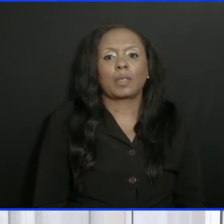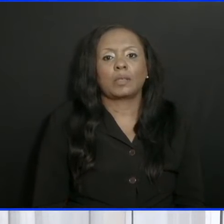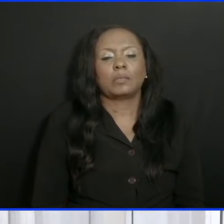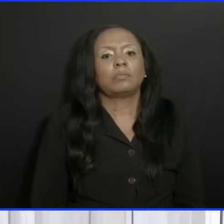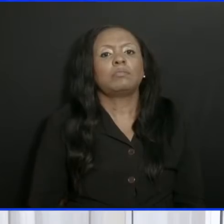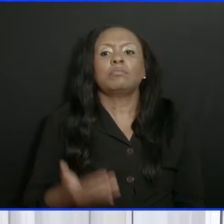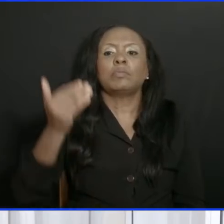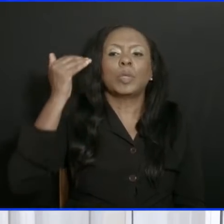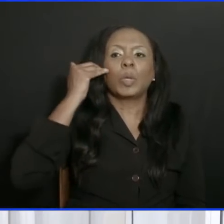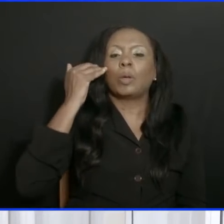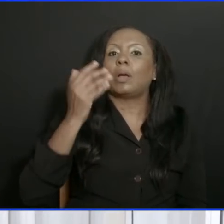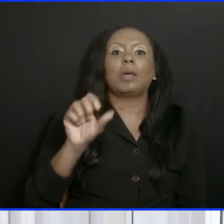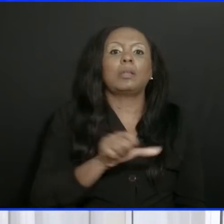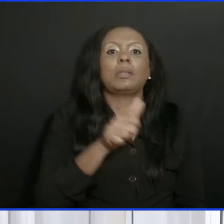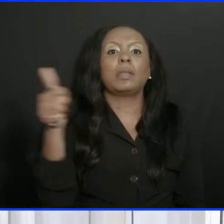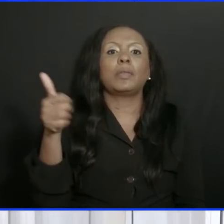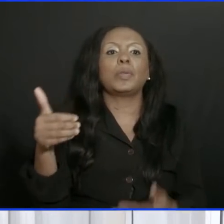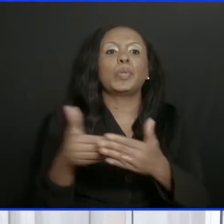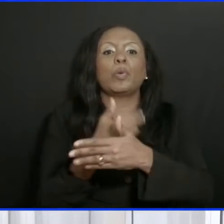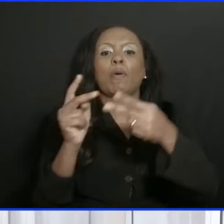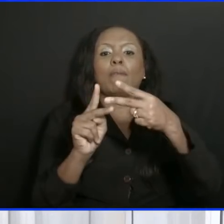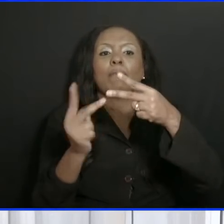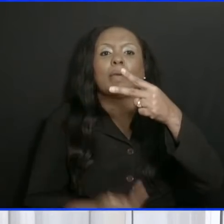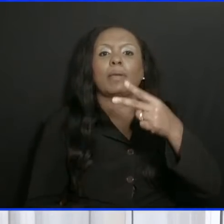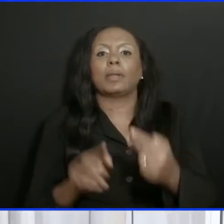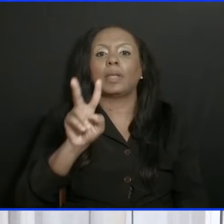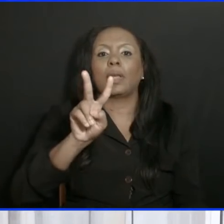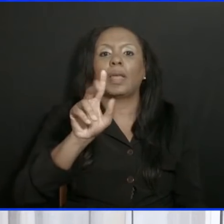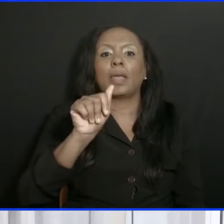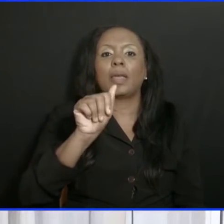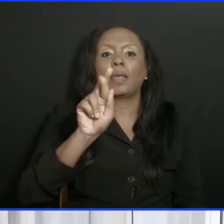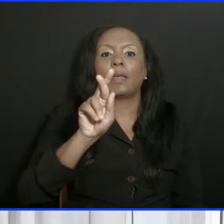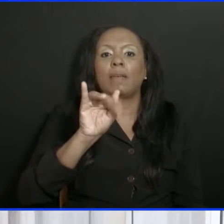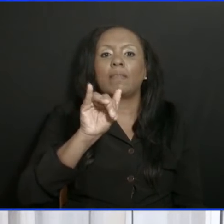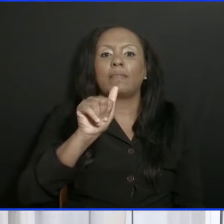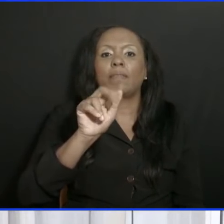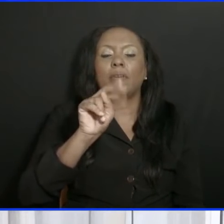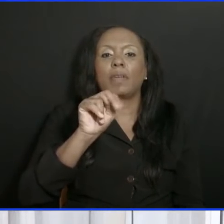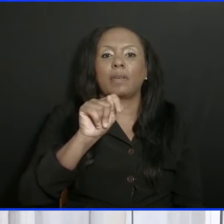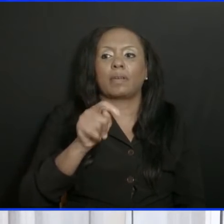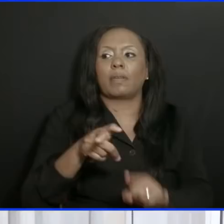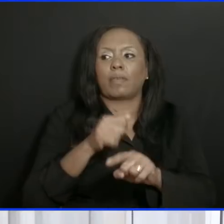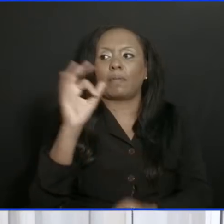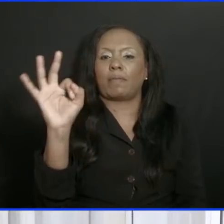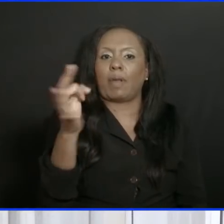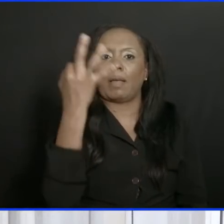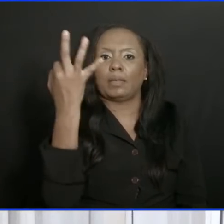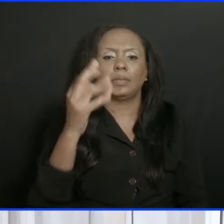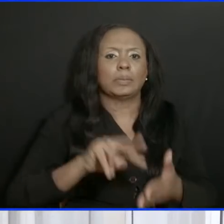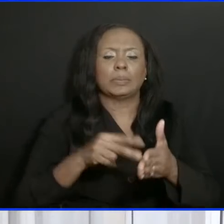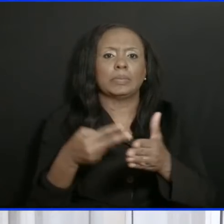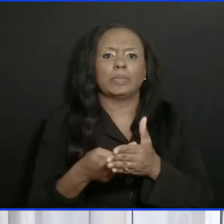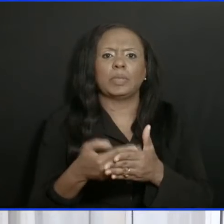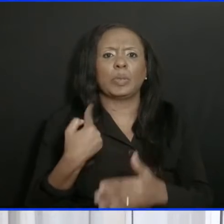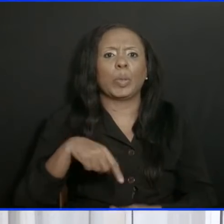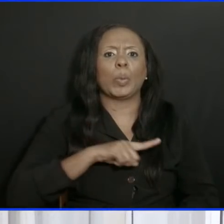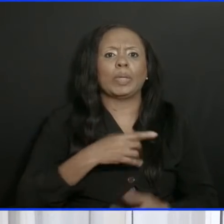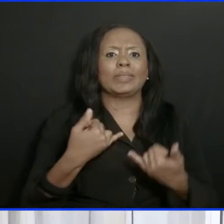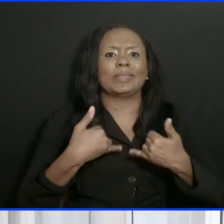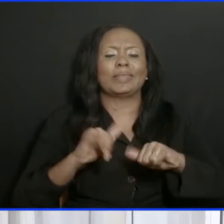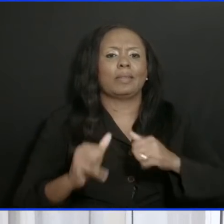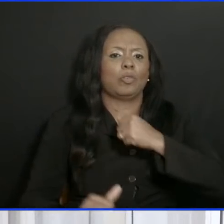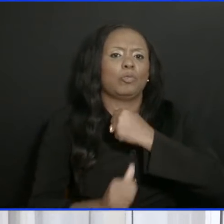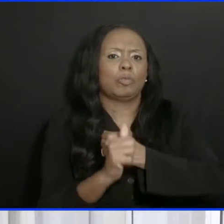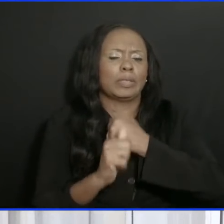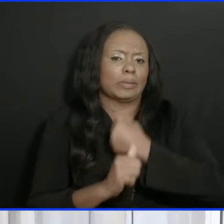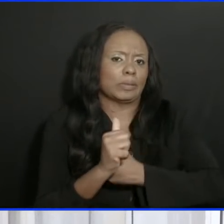of a variant coming out of France should tell us that we remain at risk and that there is no telling